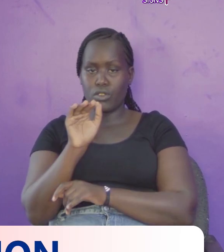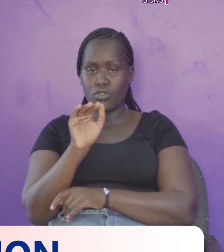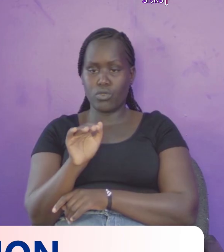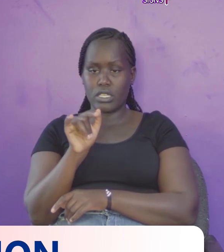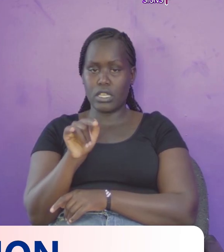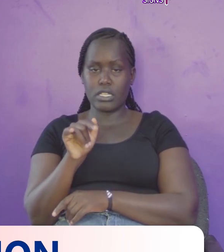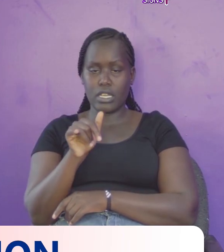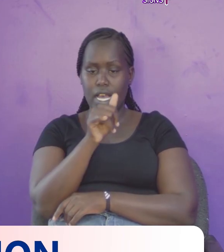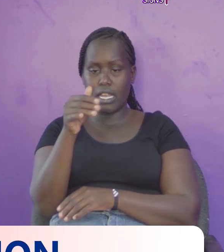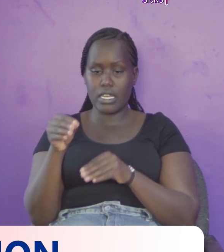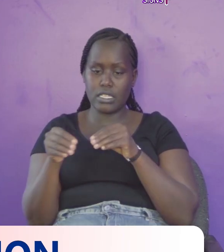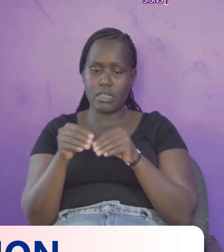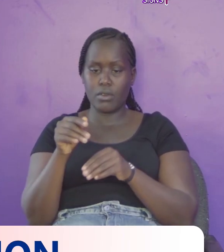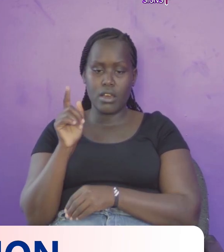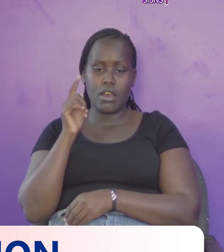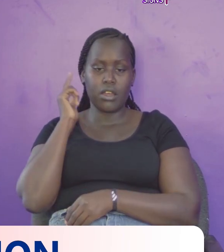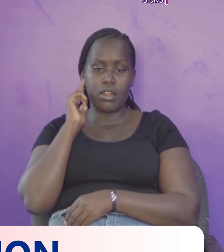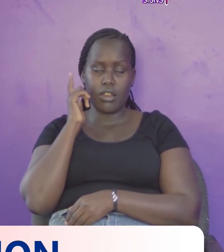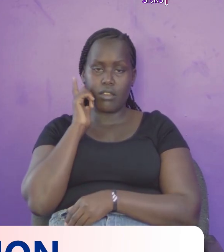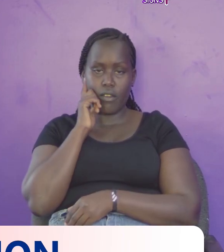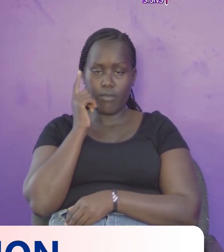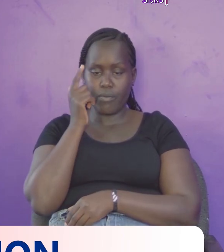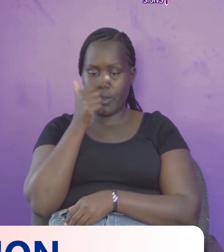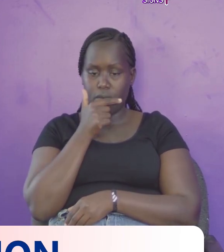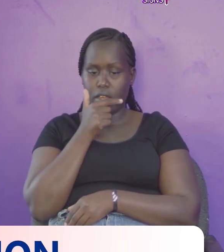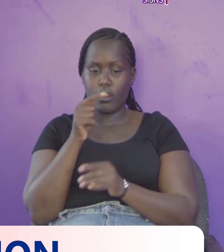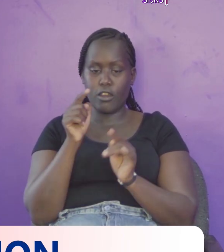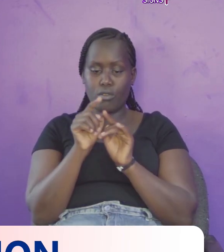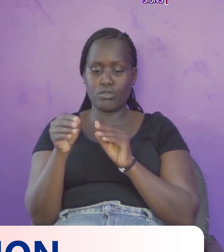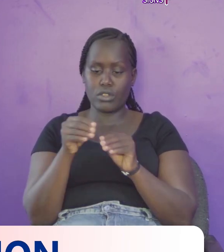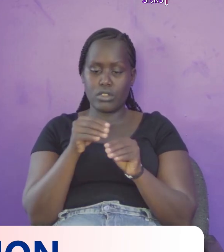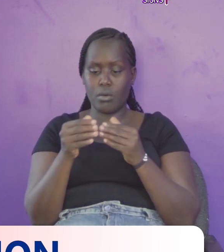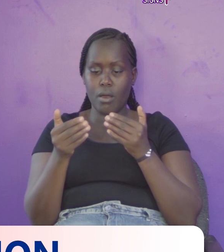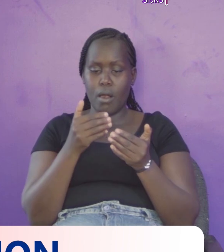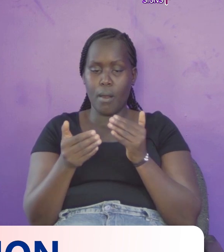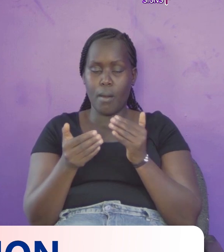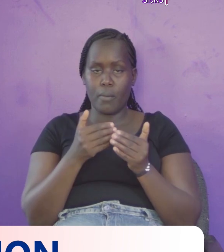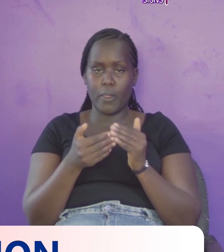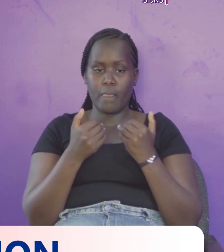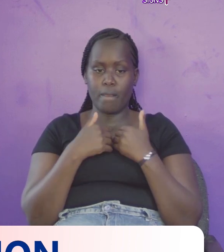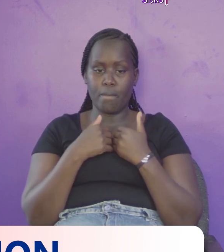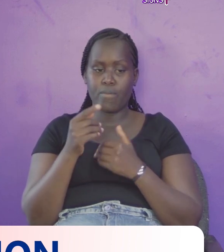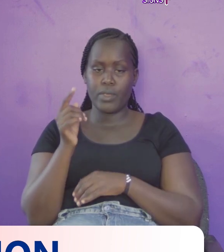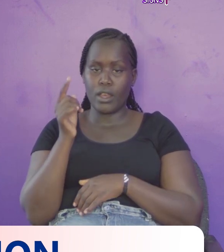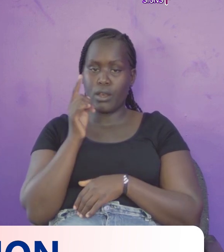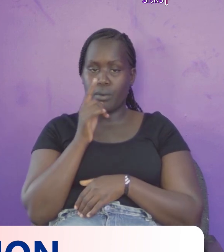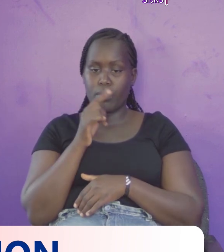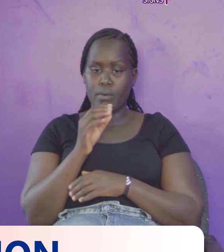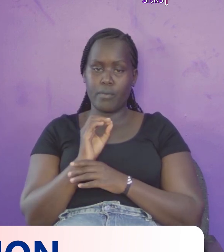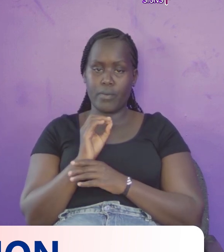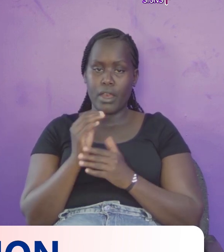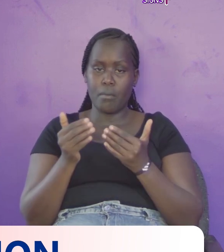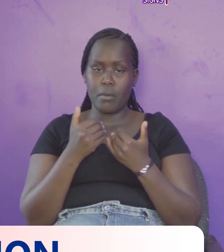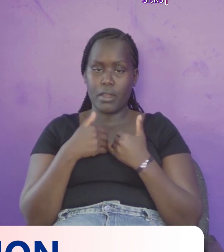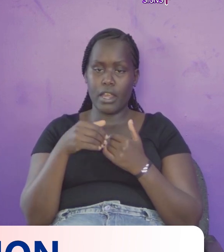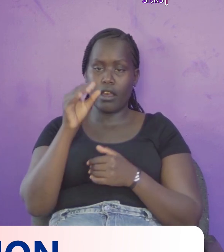other disabilities, the deaf, the blind, and physically handicapped, are also disabled. Maybe they should not just put severely. Maybe they should put a percentage.